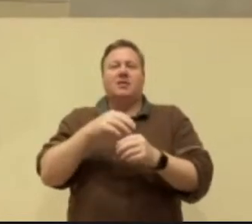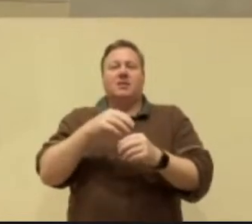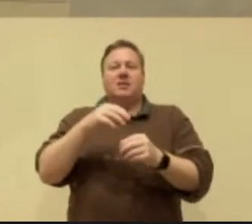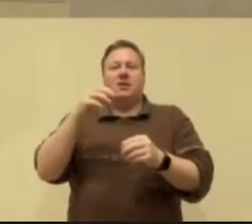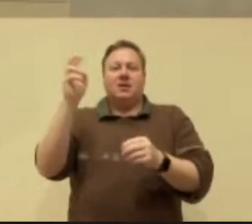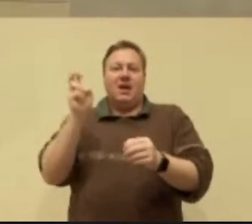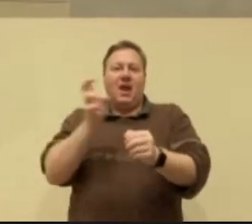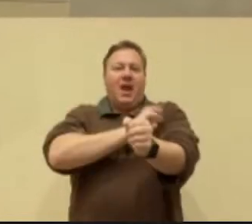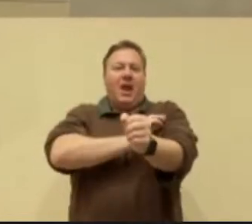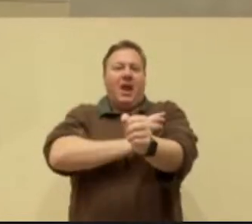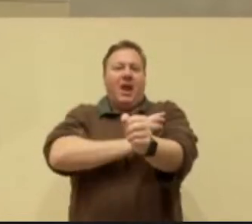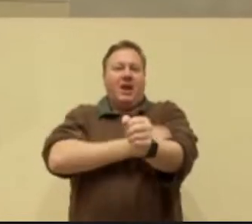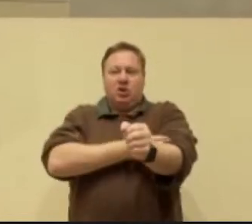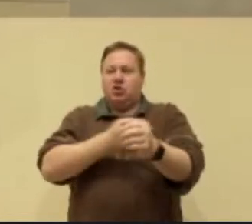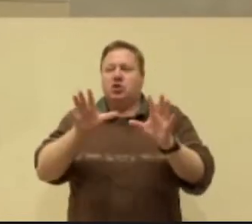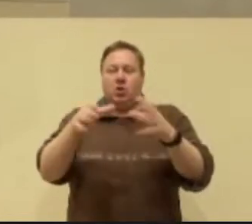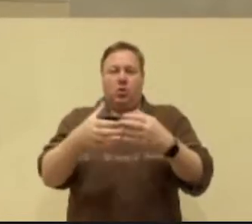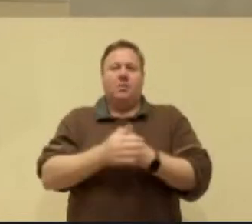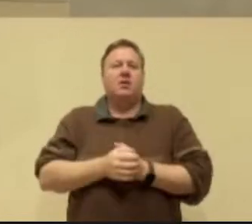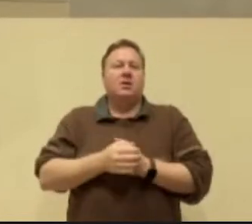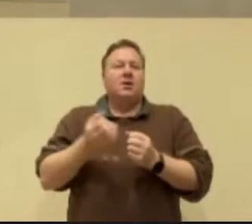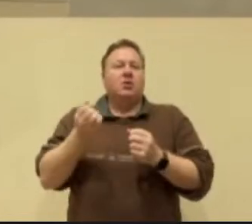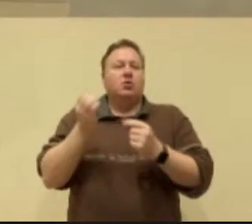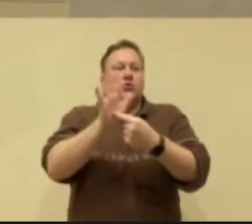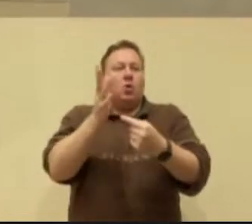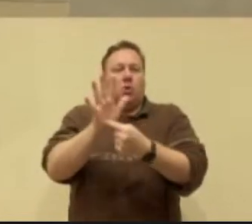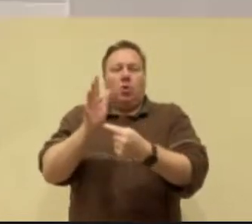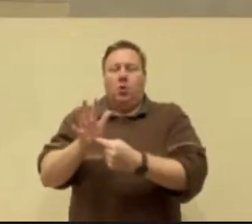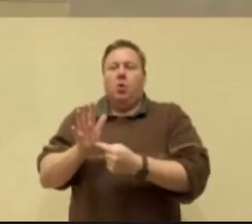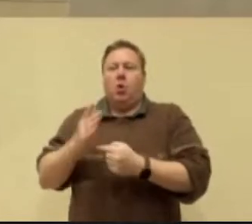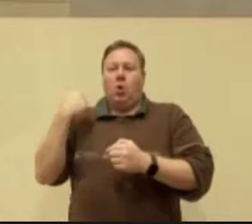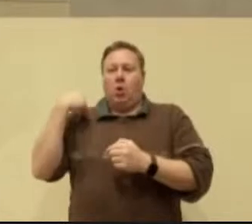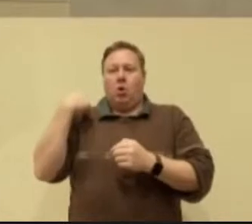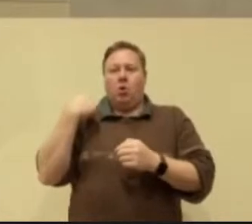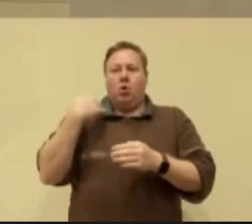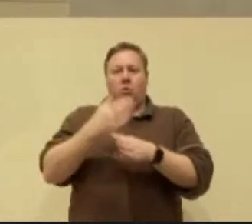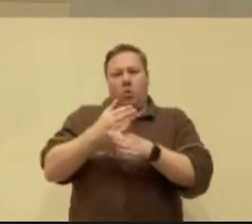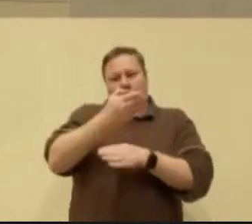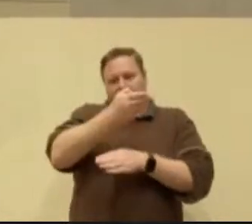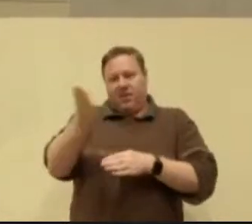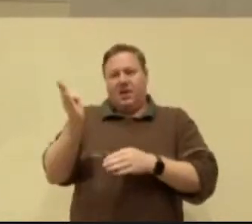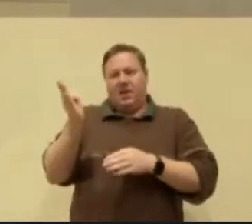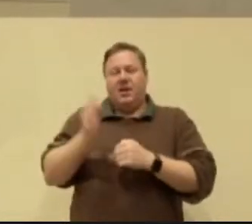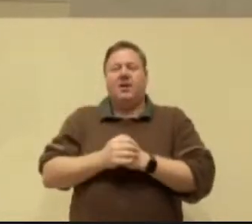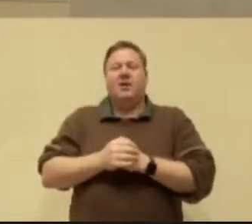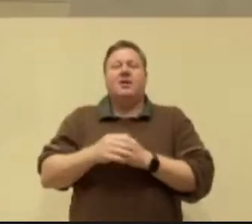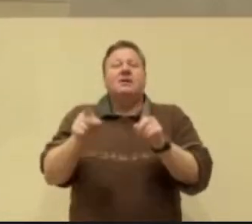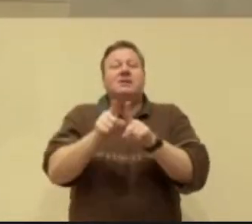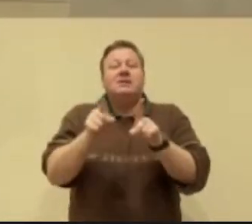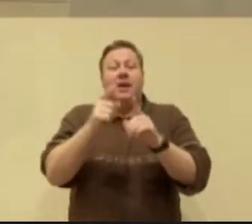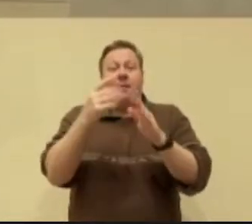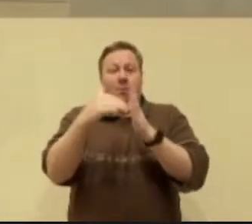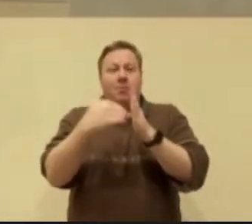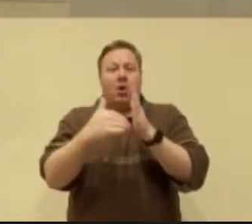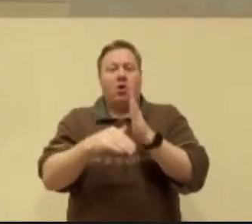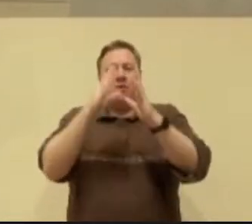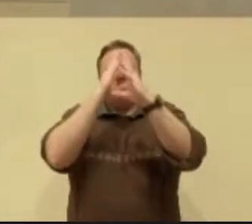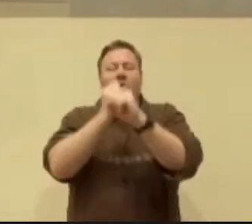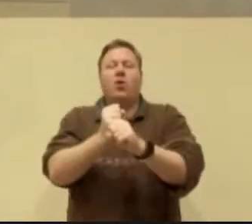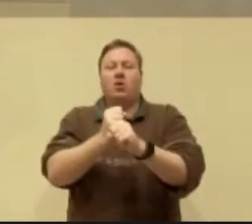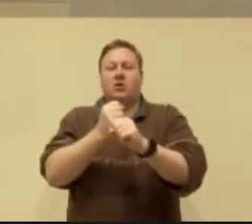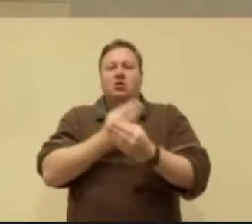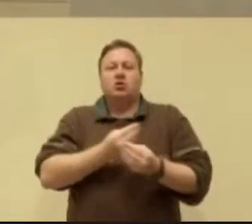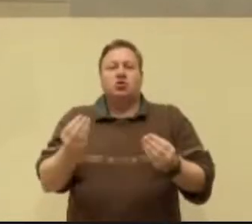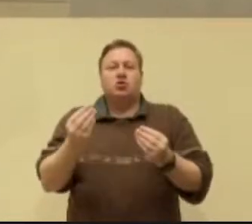to these categories there is also a program targeting gay learners that are gifted that are